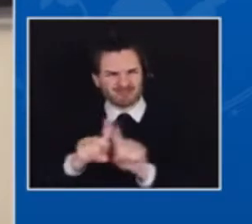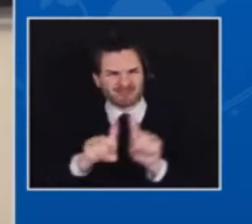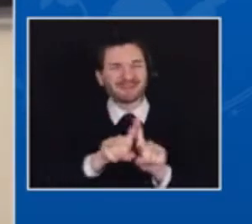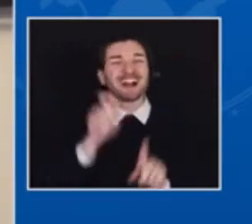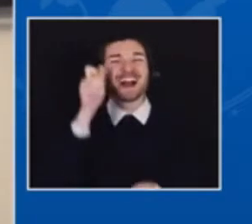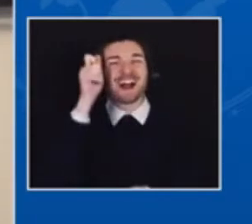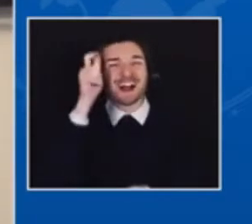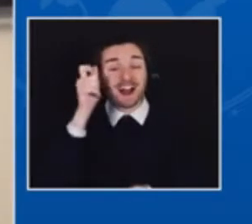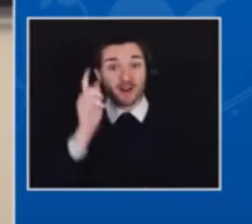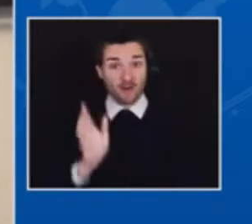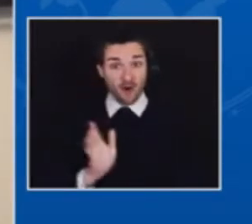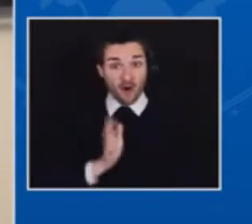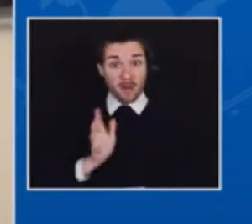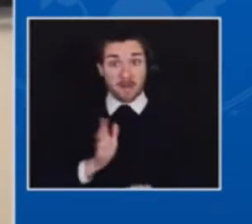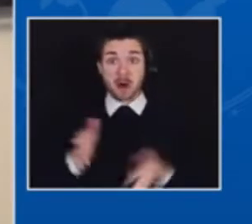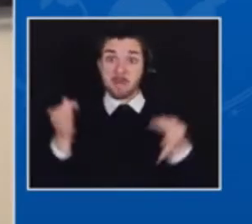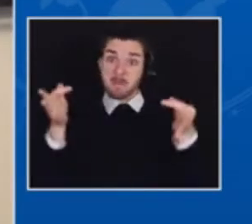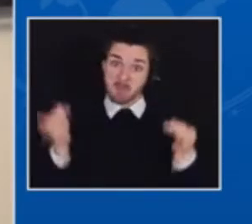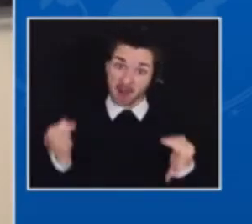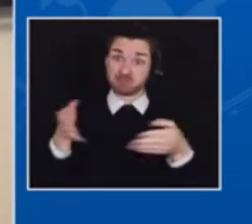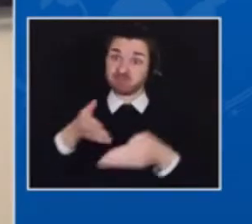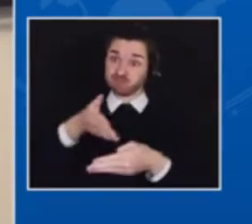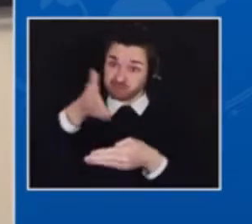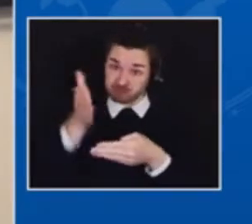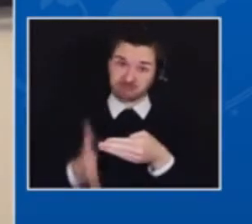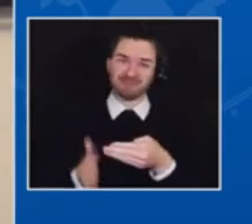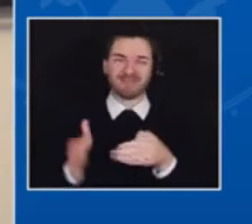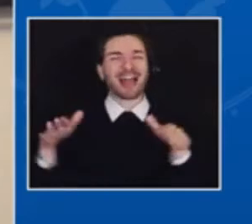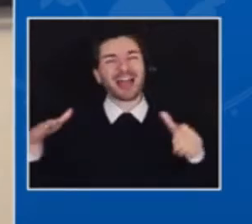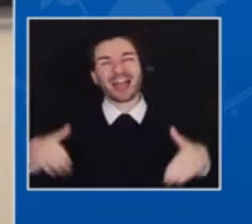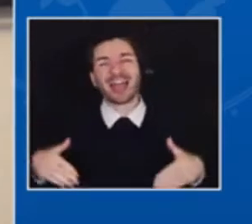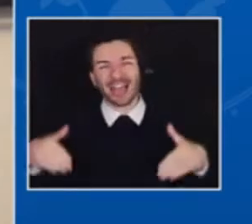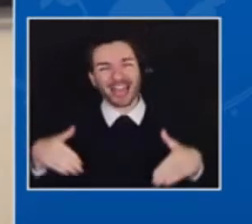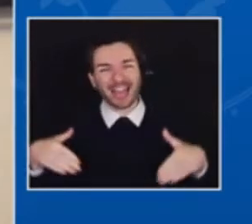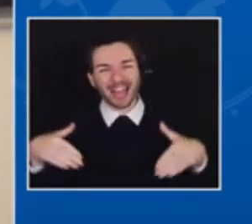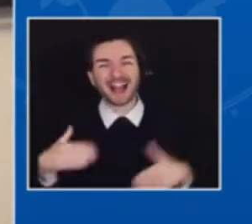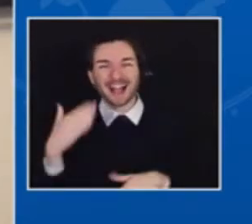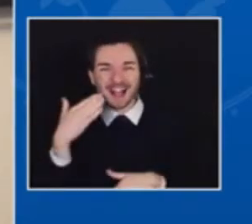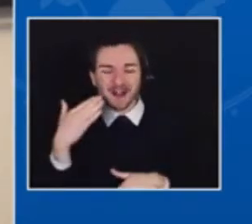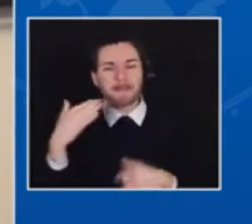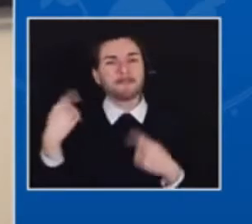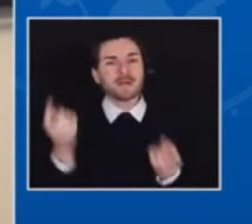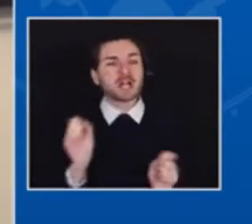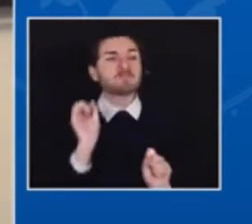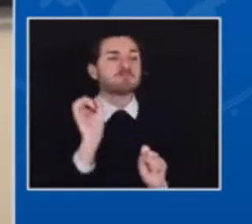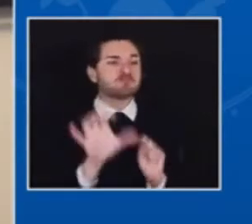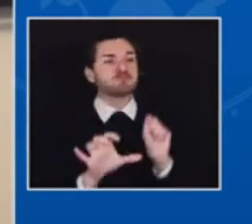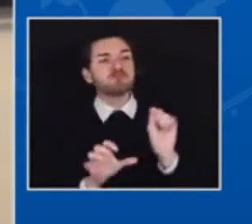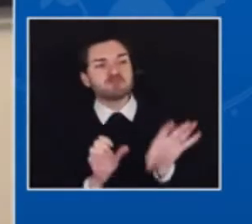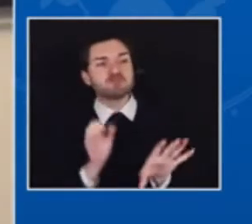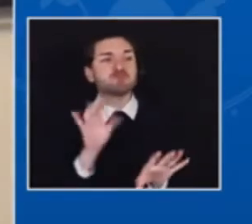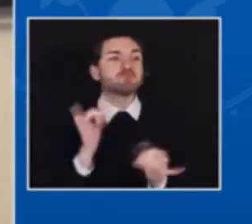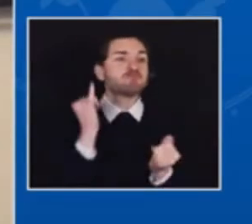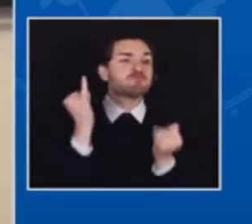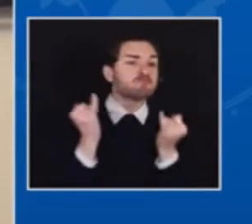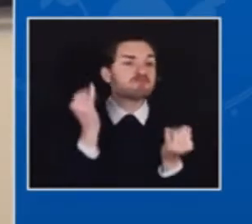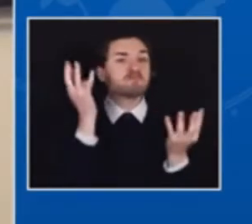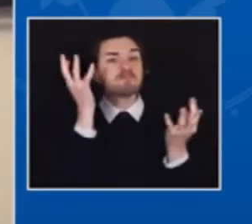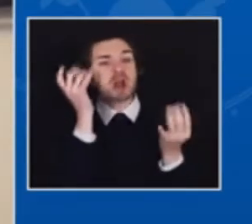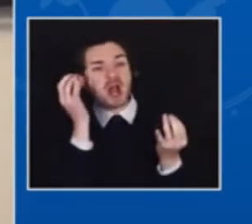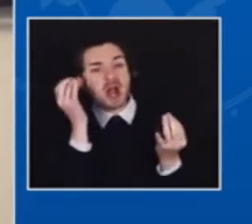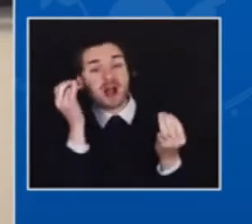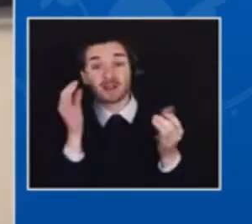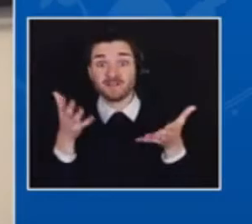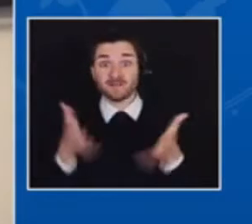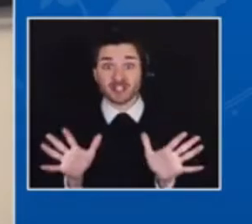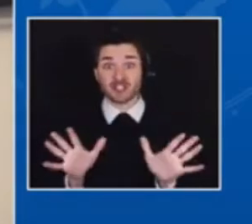member and certainly more than just a dozen White House names before they pass judgment the last thing I would that you know